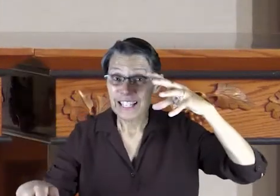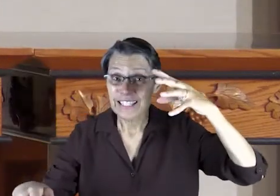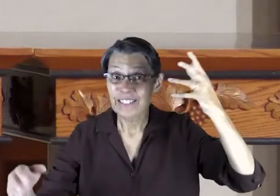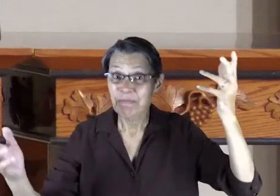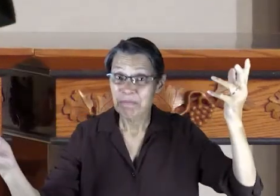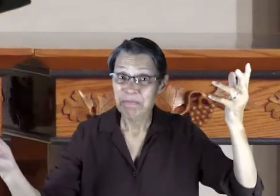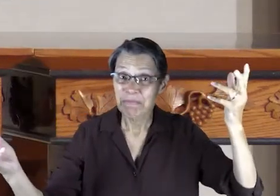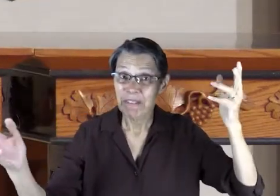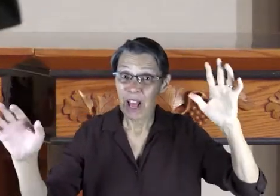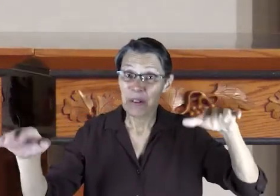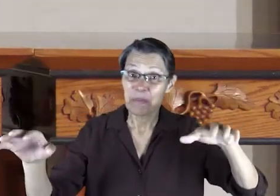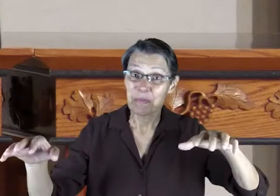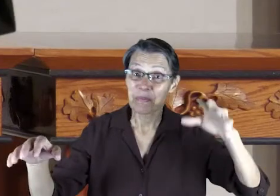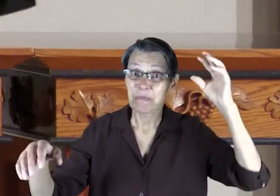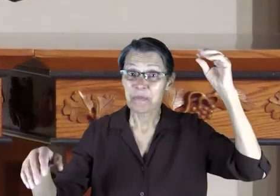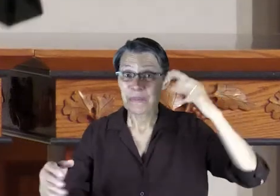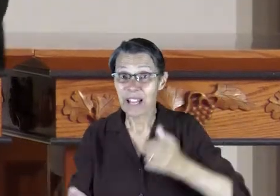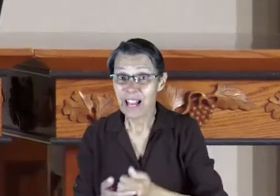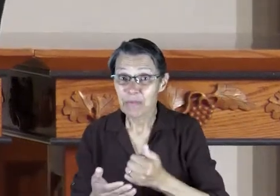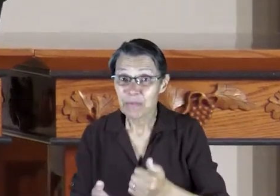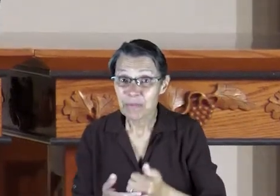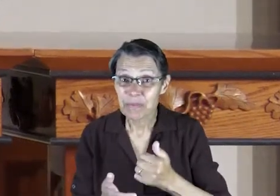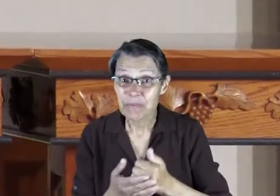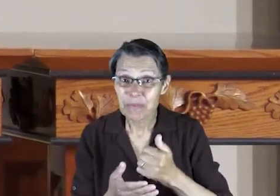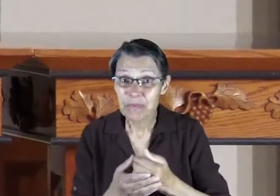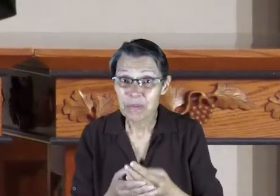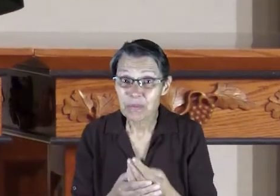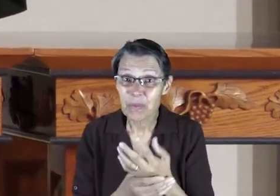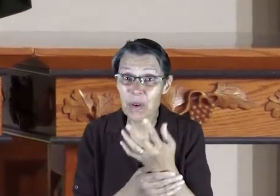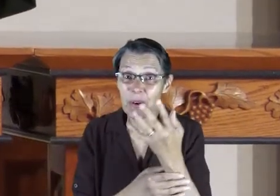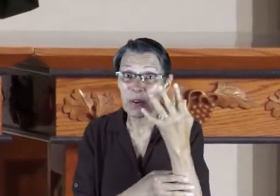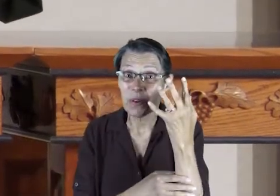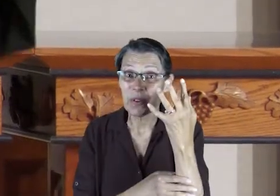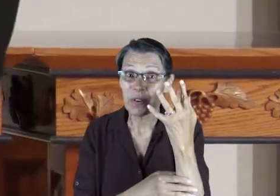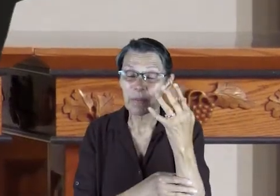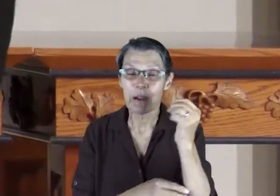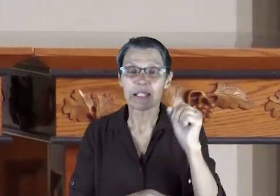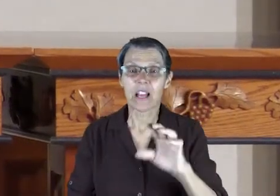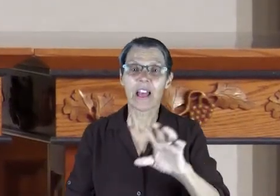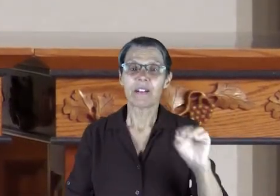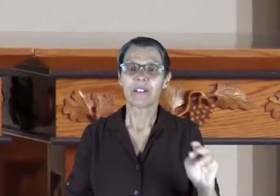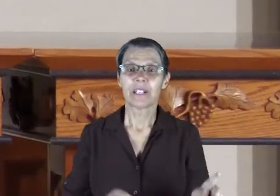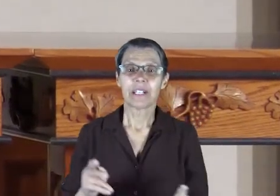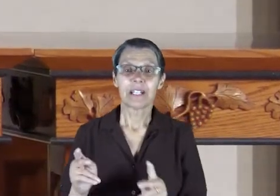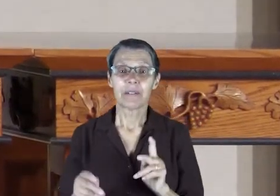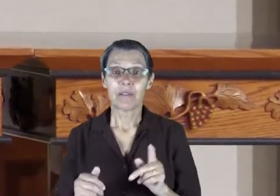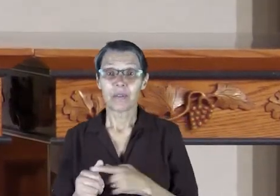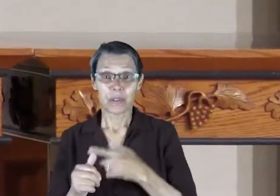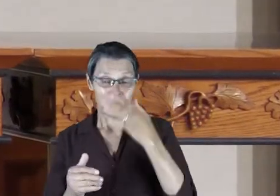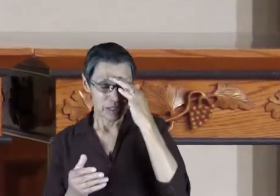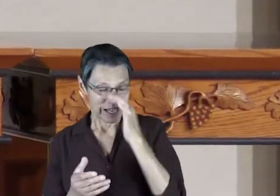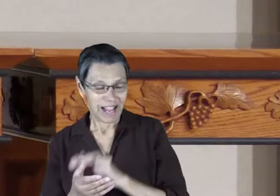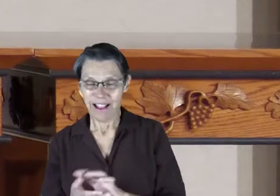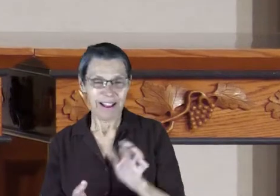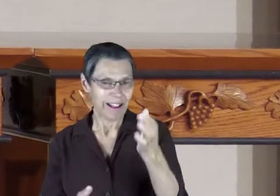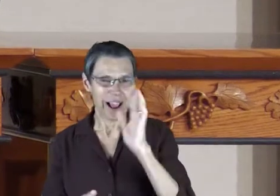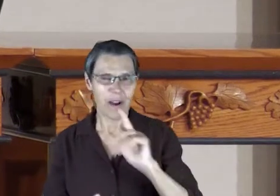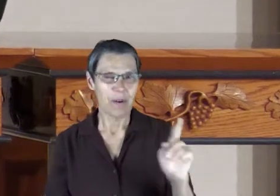comes from the sky, and that waters the earth, and that helps life grow. And our South African brothers and sisters initially